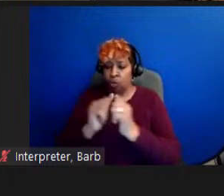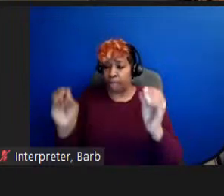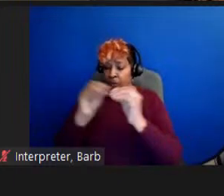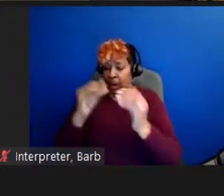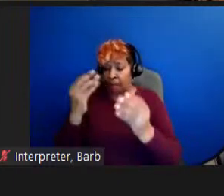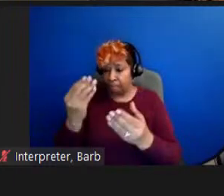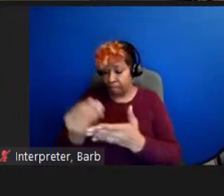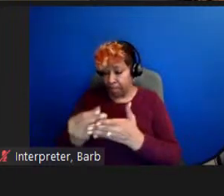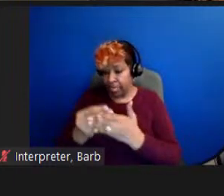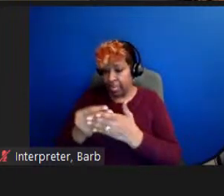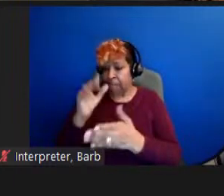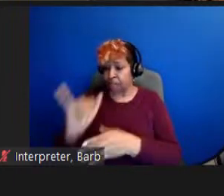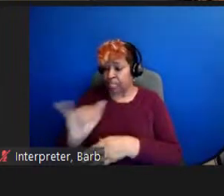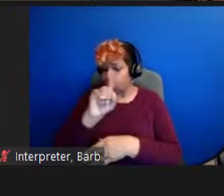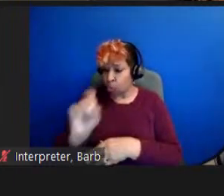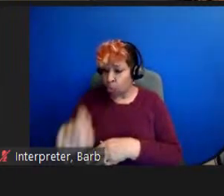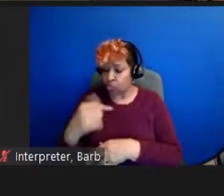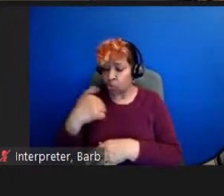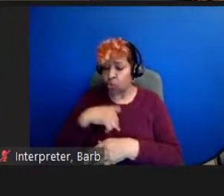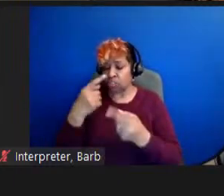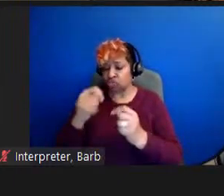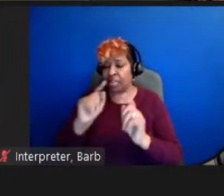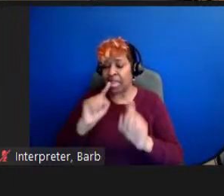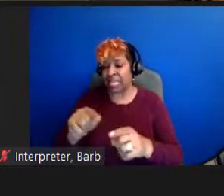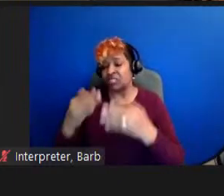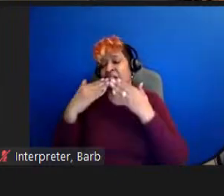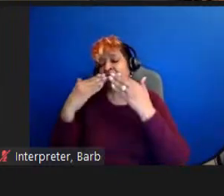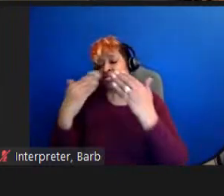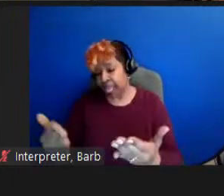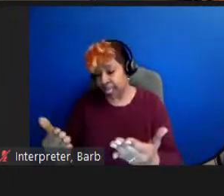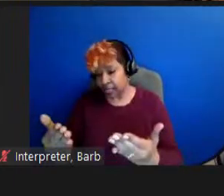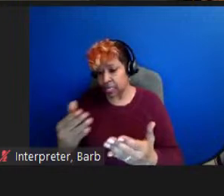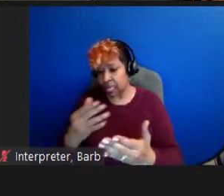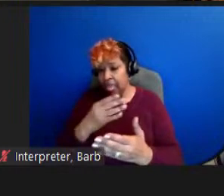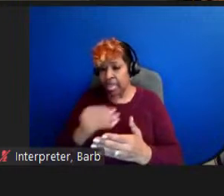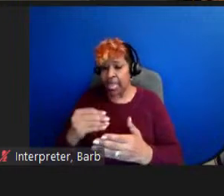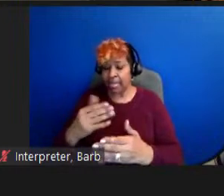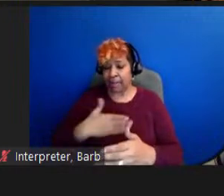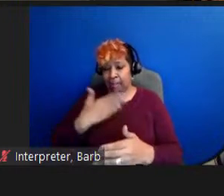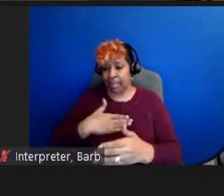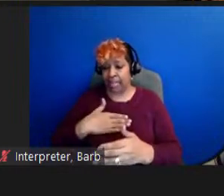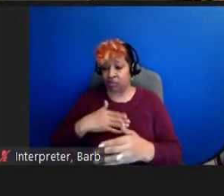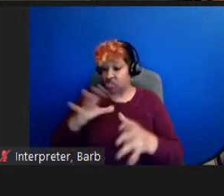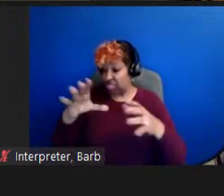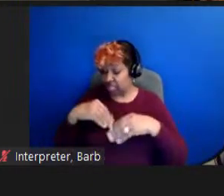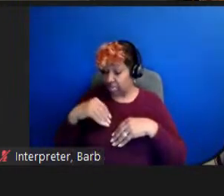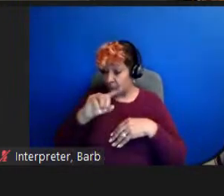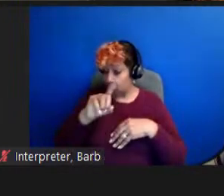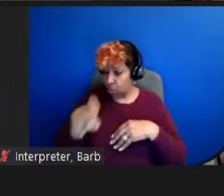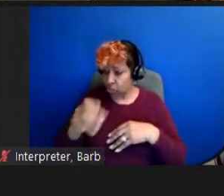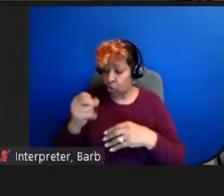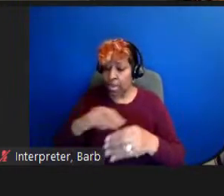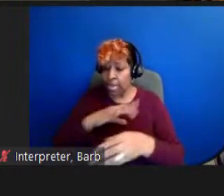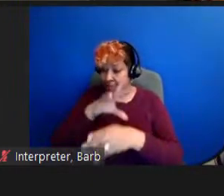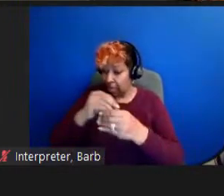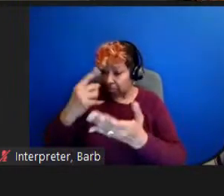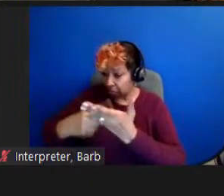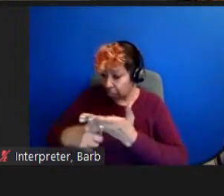question that we're trying to answer. So thanks, and glad to take questions or engage in some dialogue today